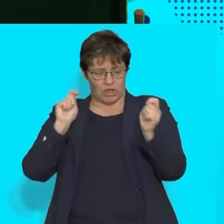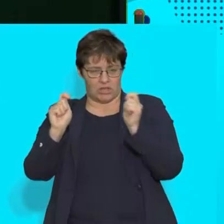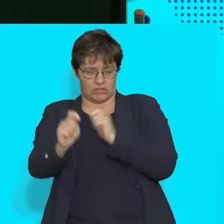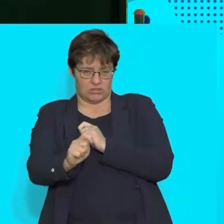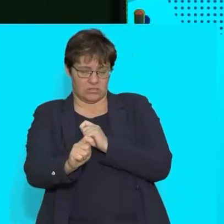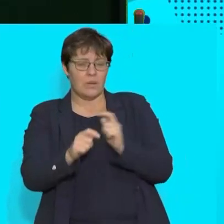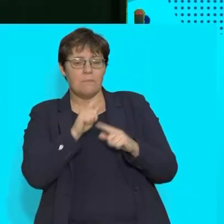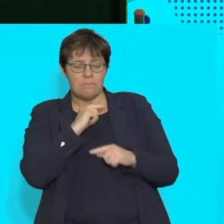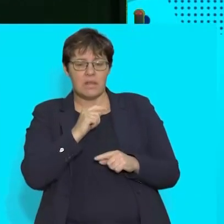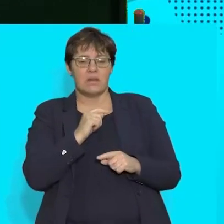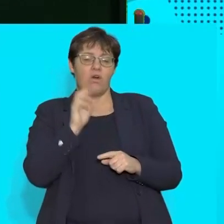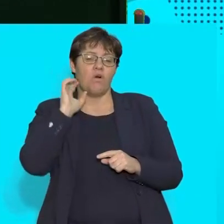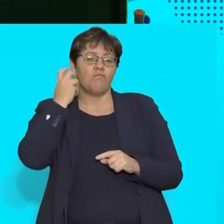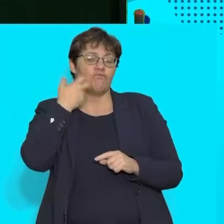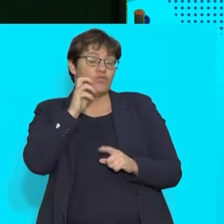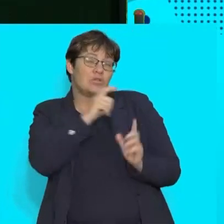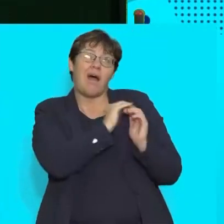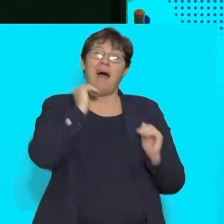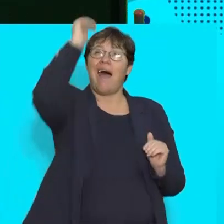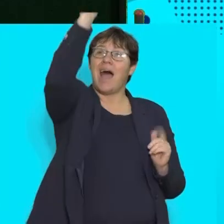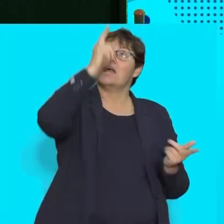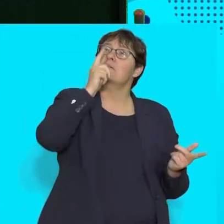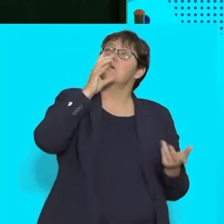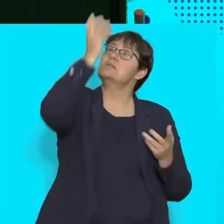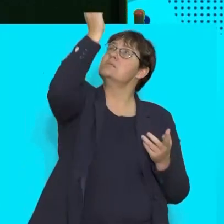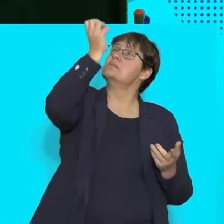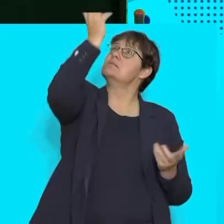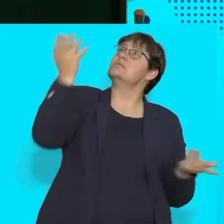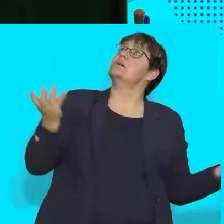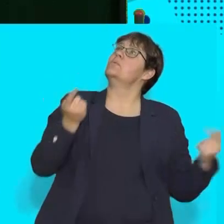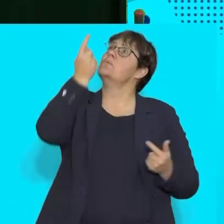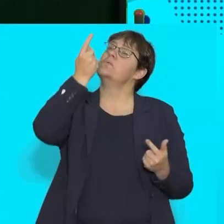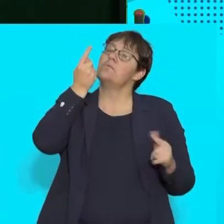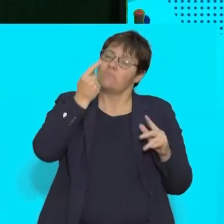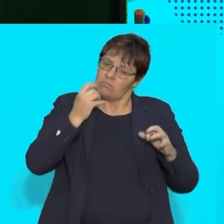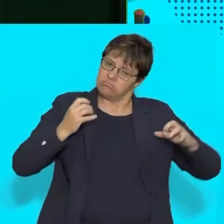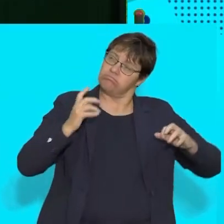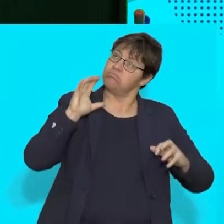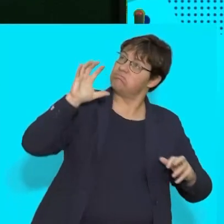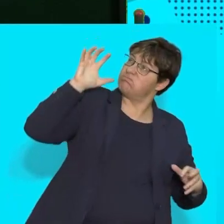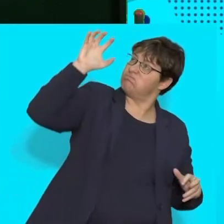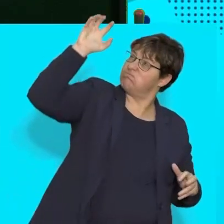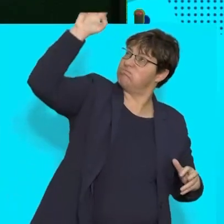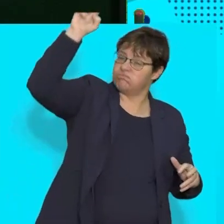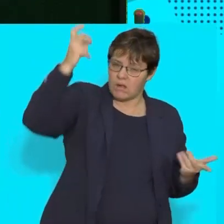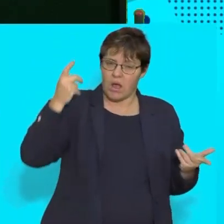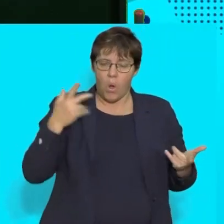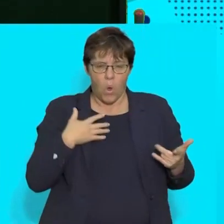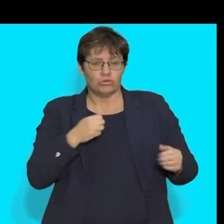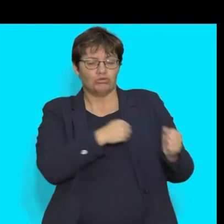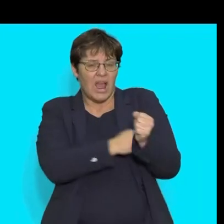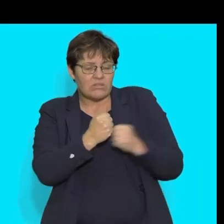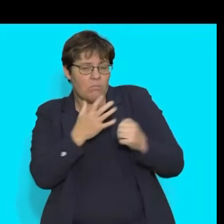and reach fruit higher up or had to adapt structures to better survive.